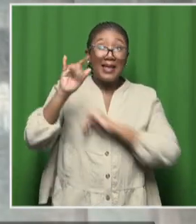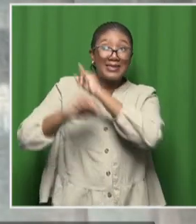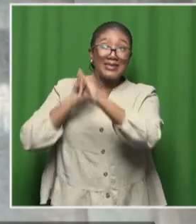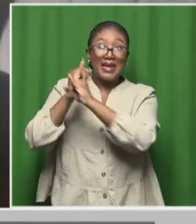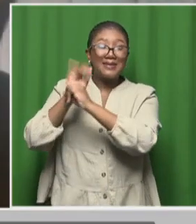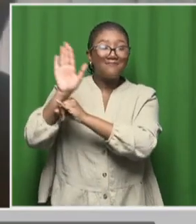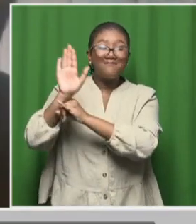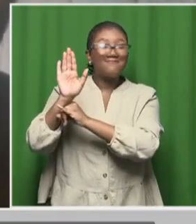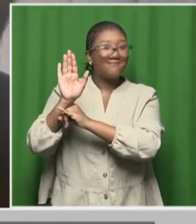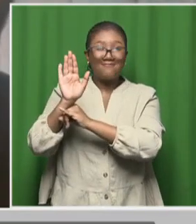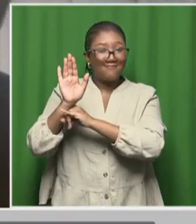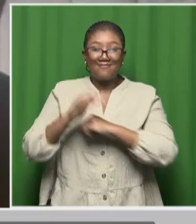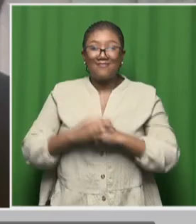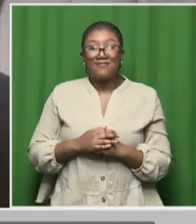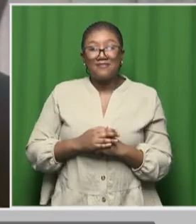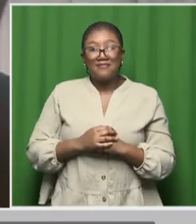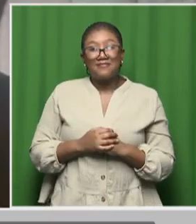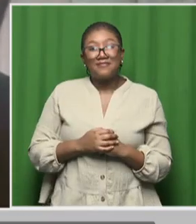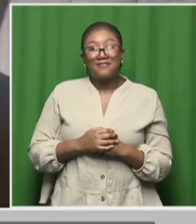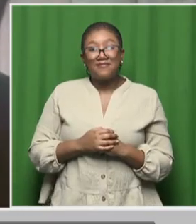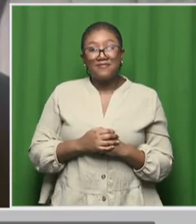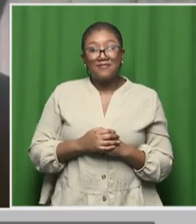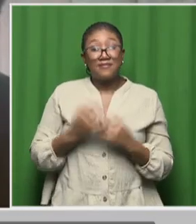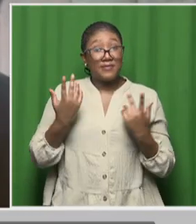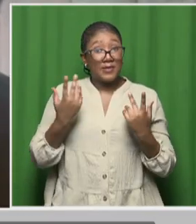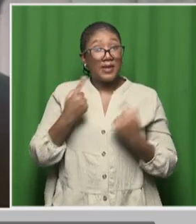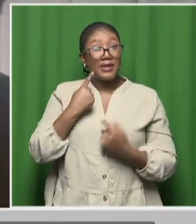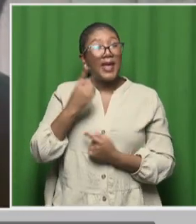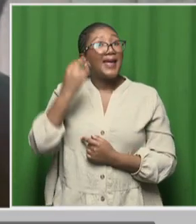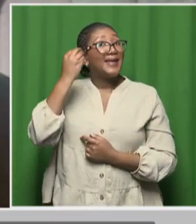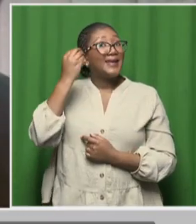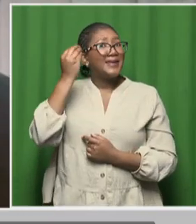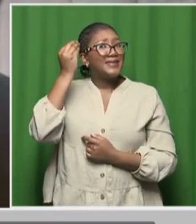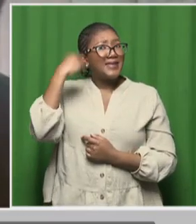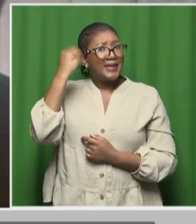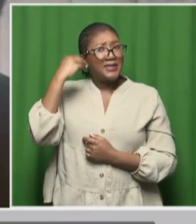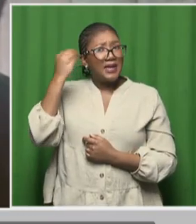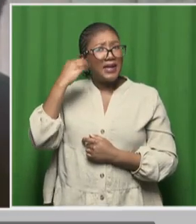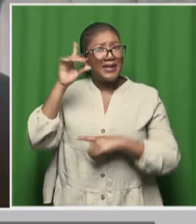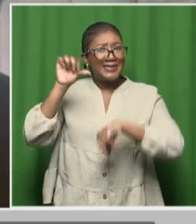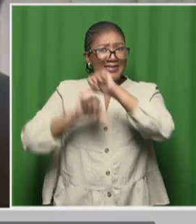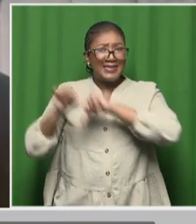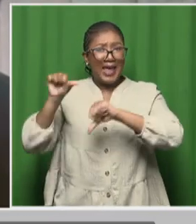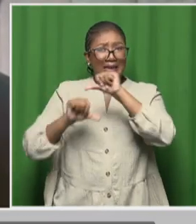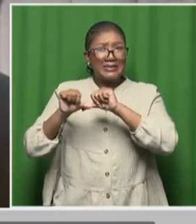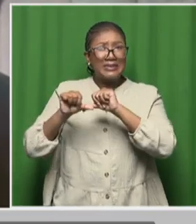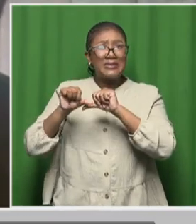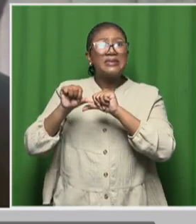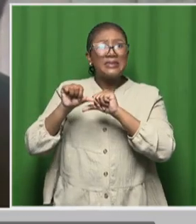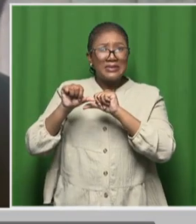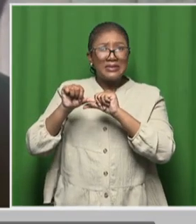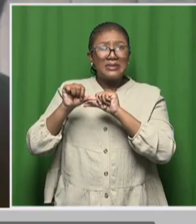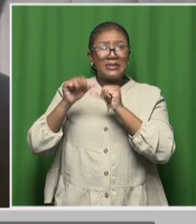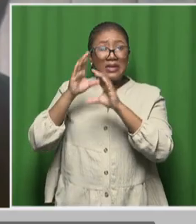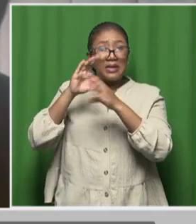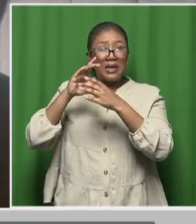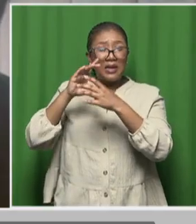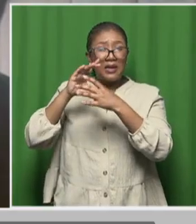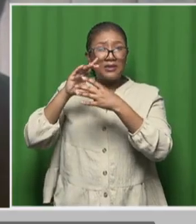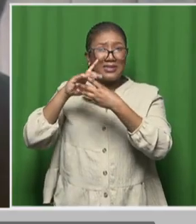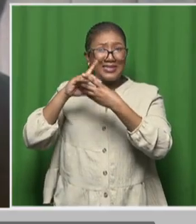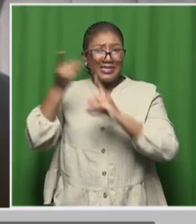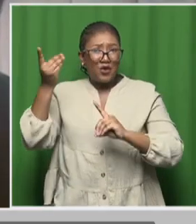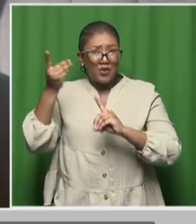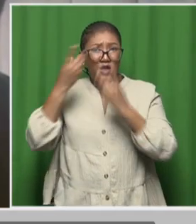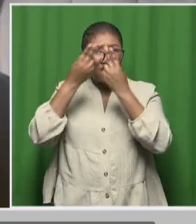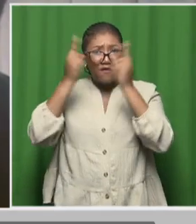on, you spoke about the fact that data science isn't introduced at universities because it's still a relatively new course.